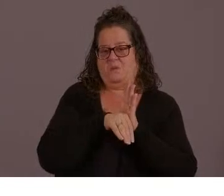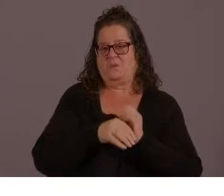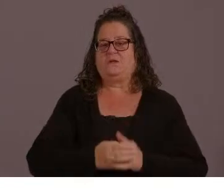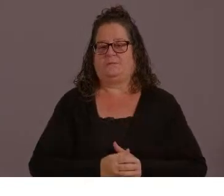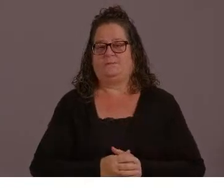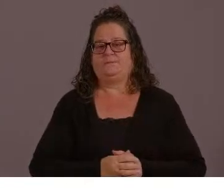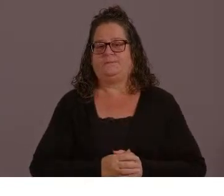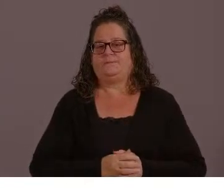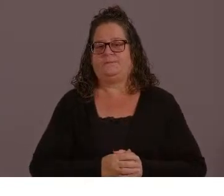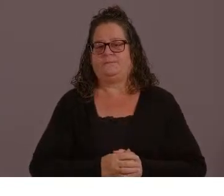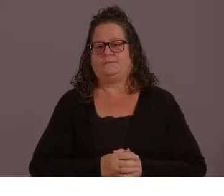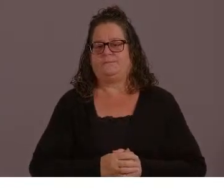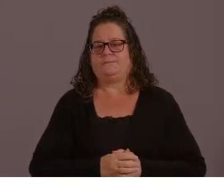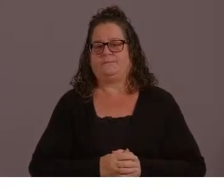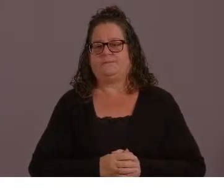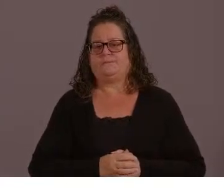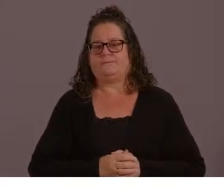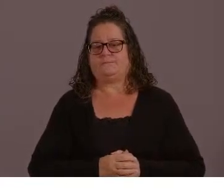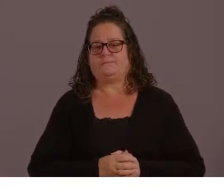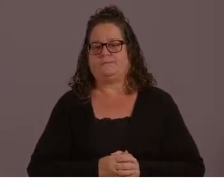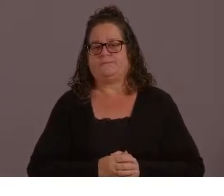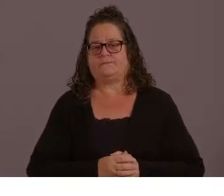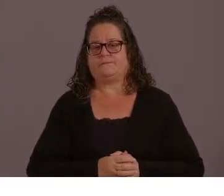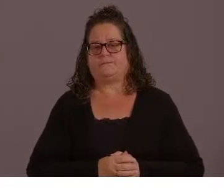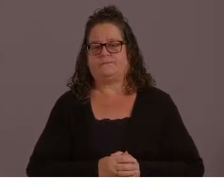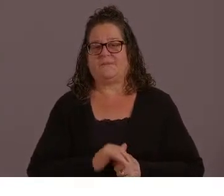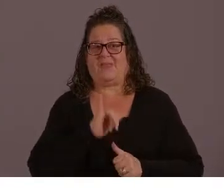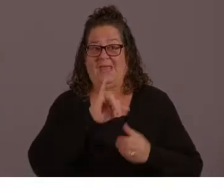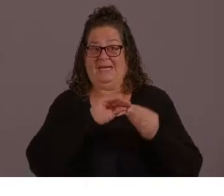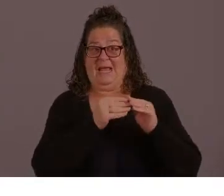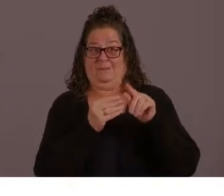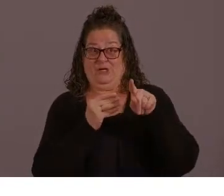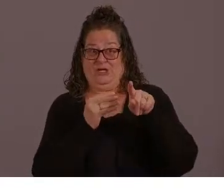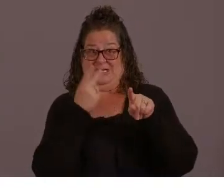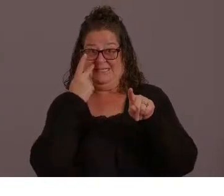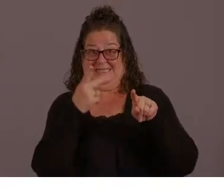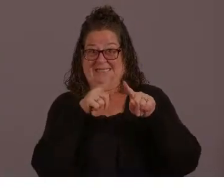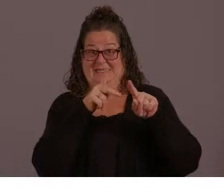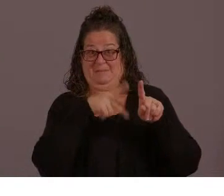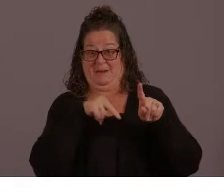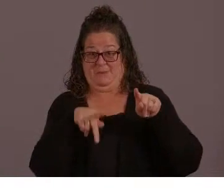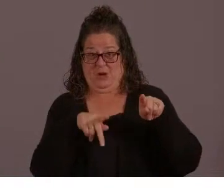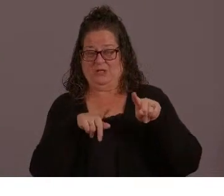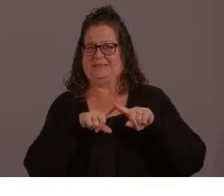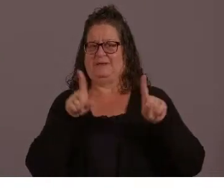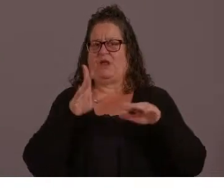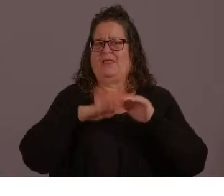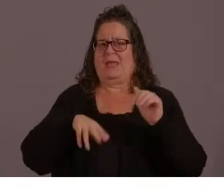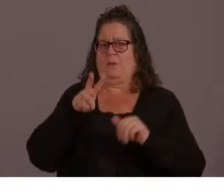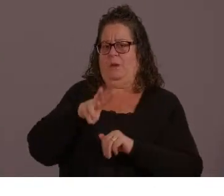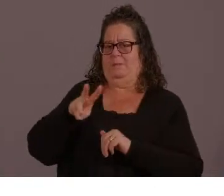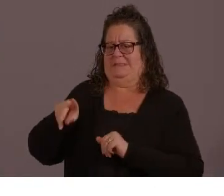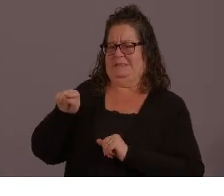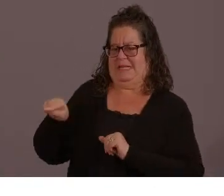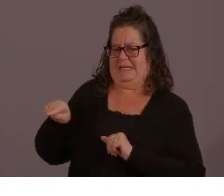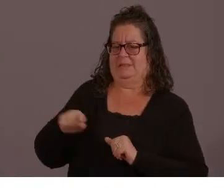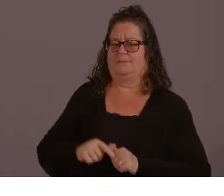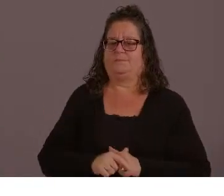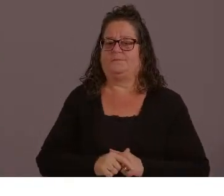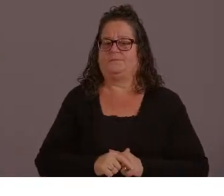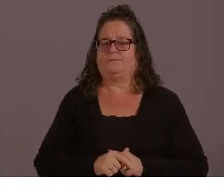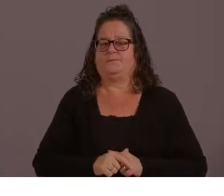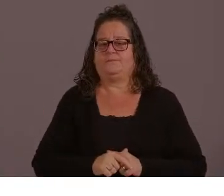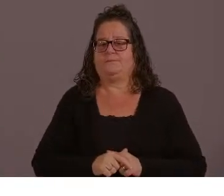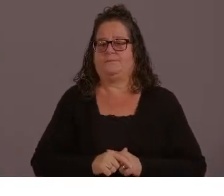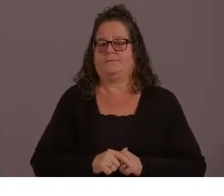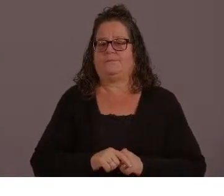the percent positivity chart that is located on our web. It breaks out the number of unique Arizonans